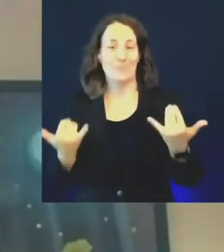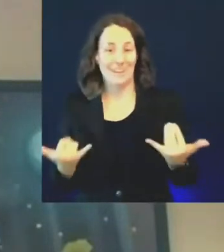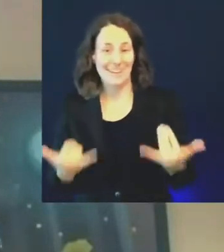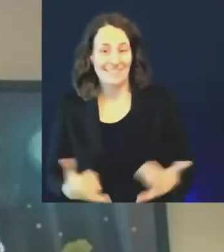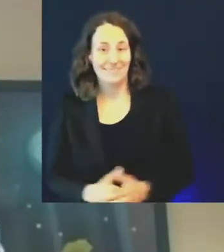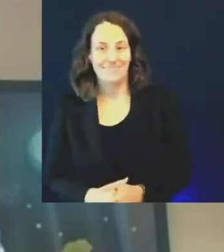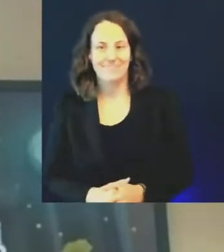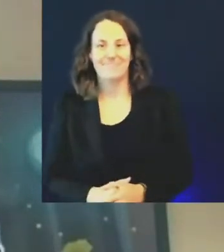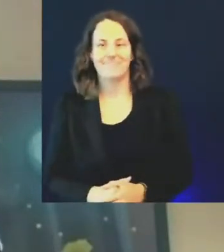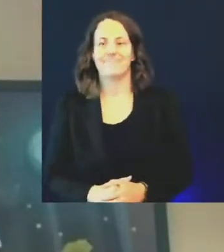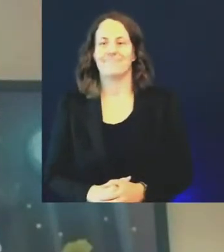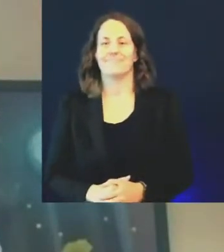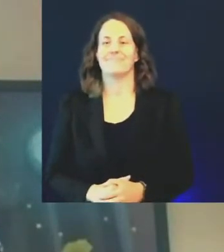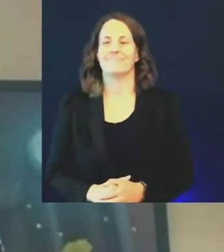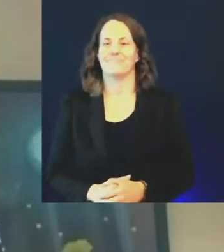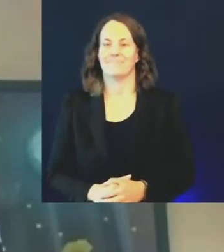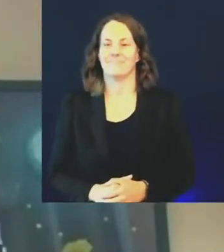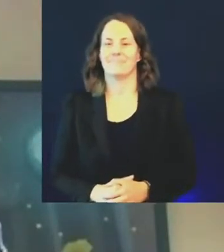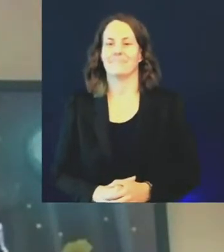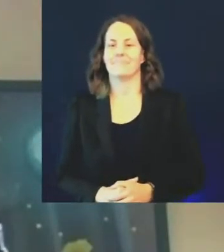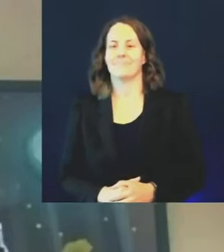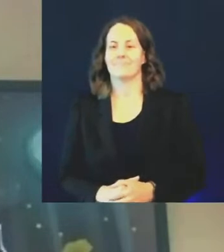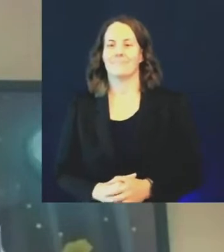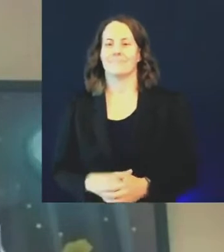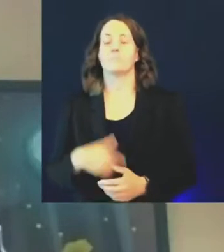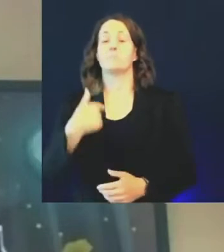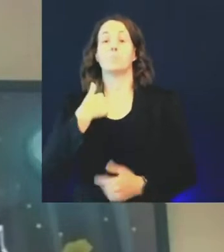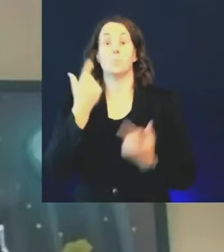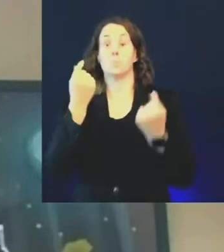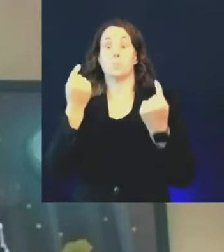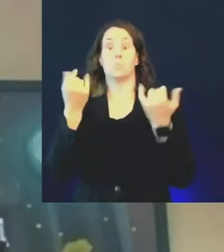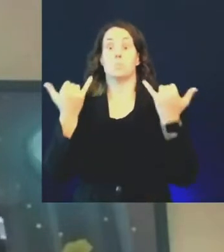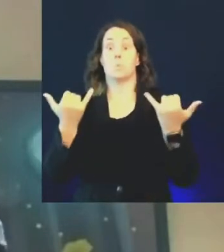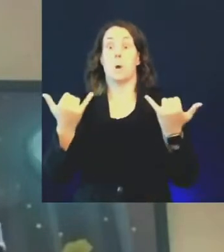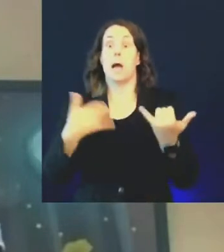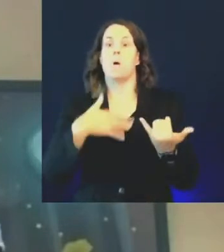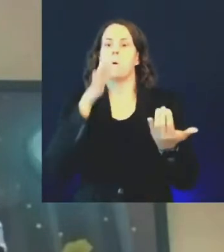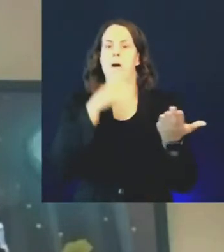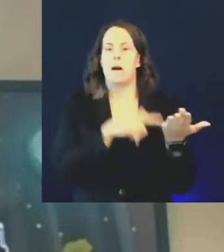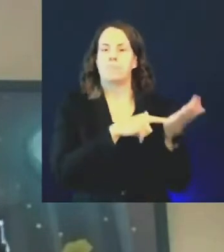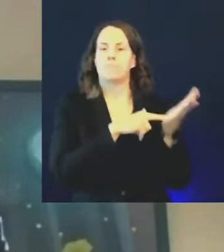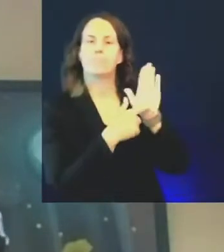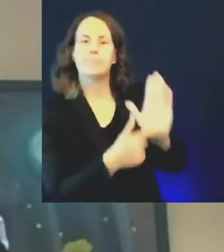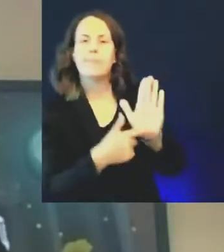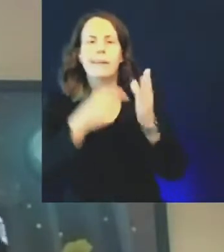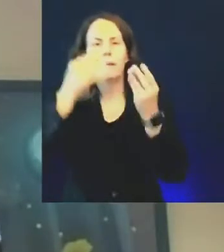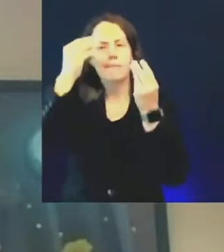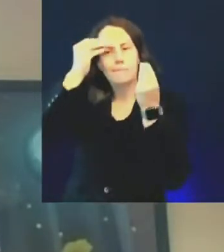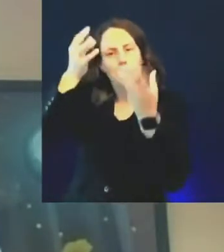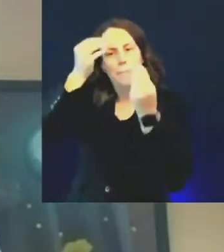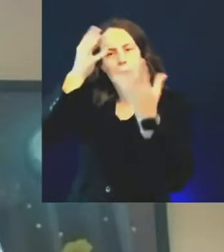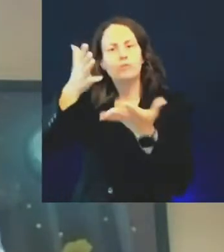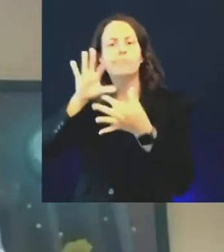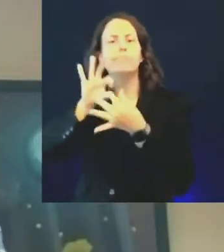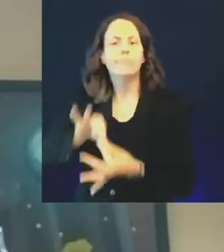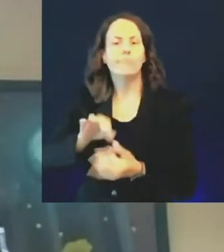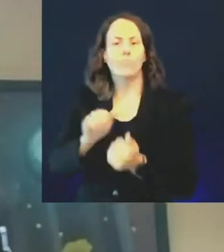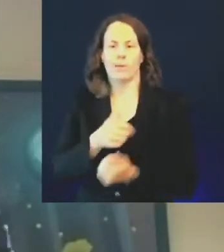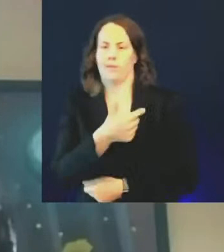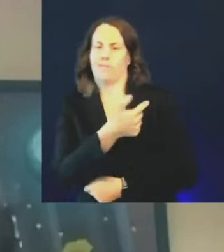take you on a tour of our updated vaccine data page, but I wanted to start with data of a different